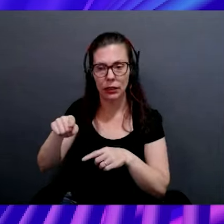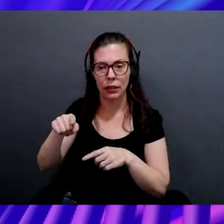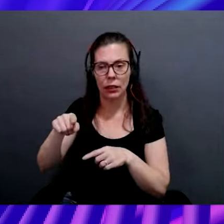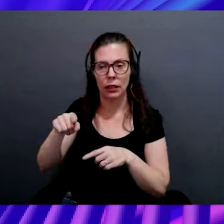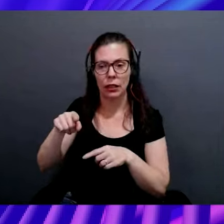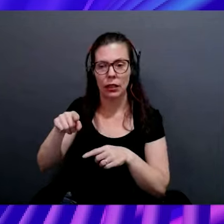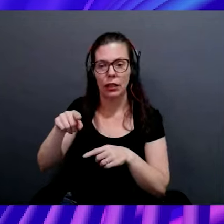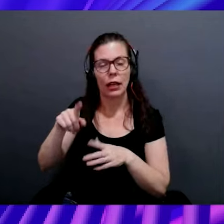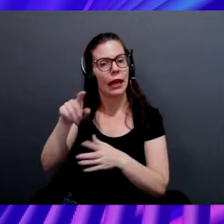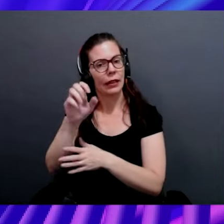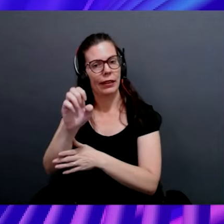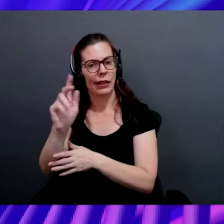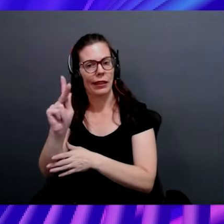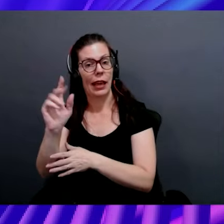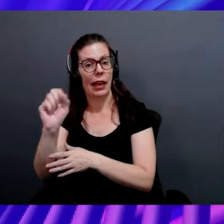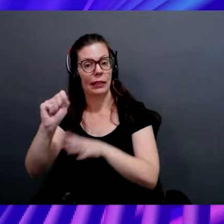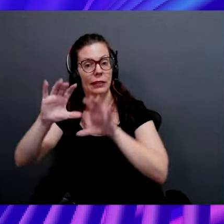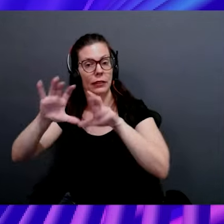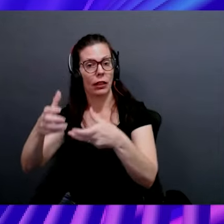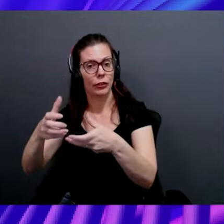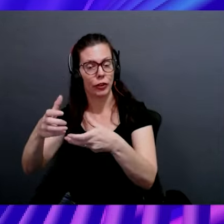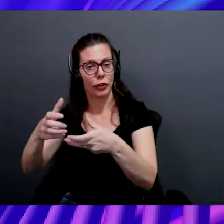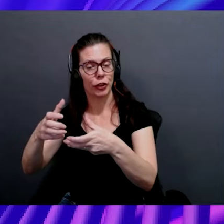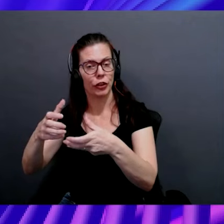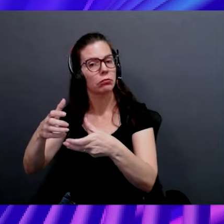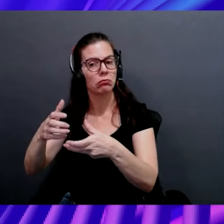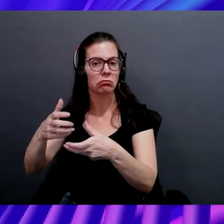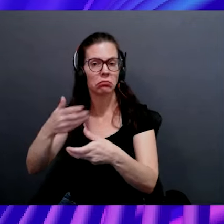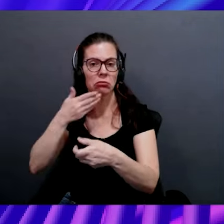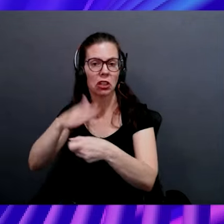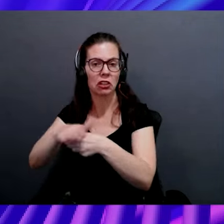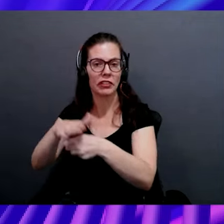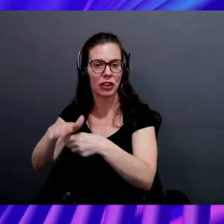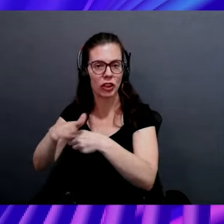having an EKS cluster is sufficient. However,